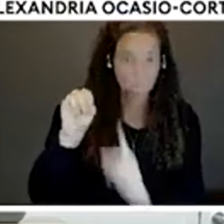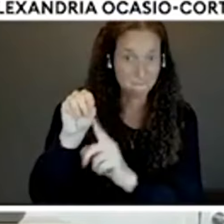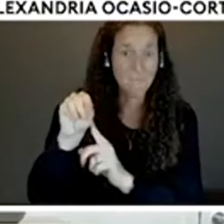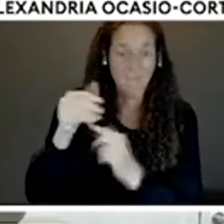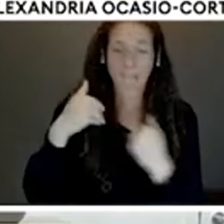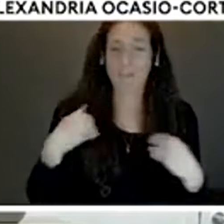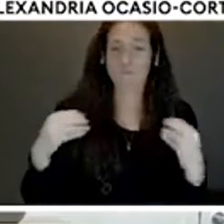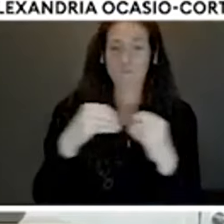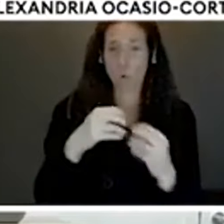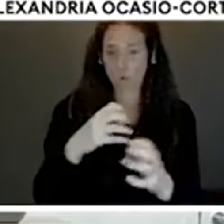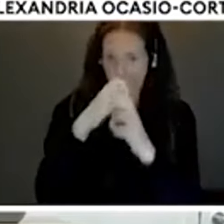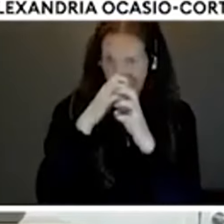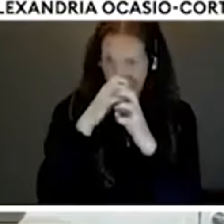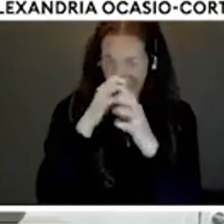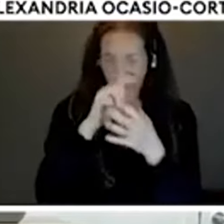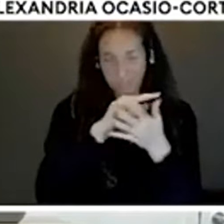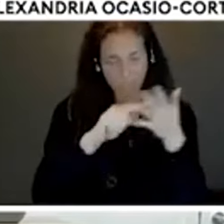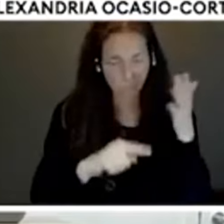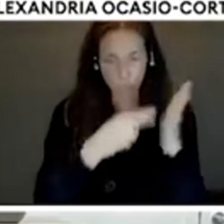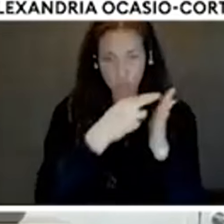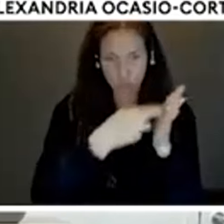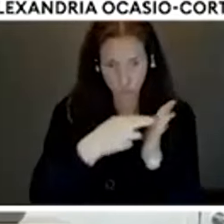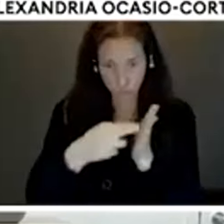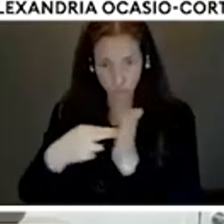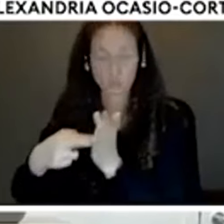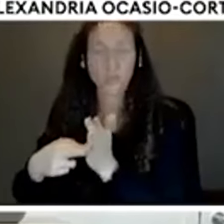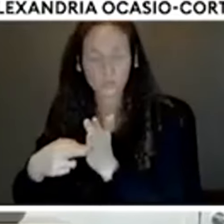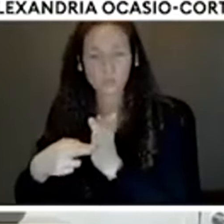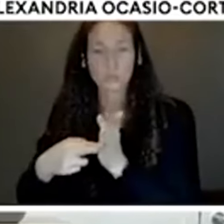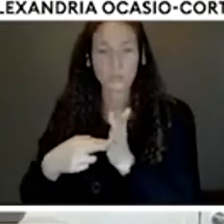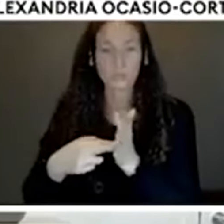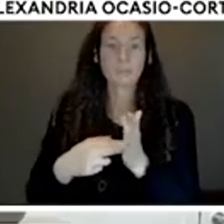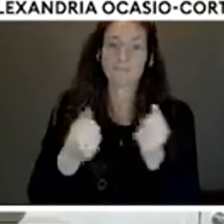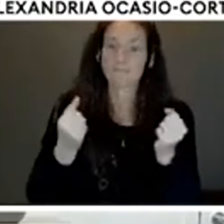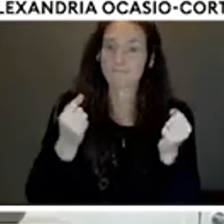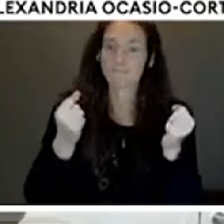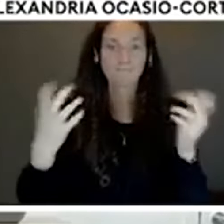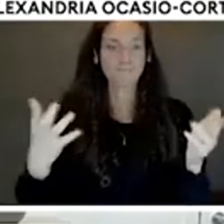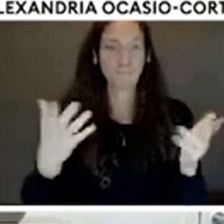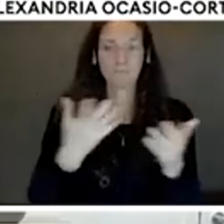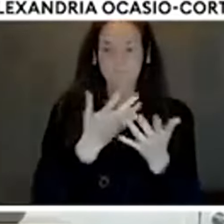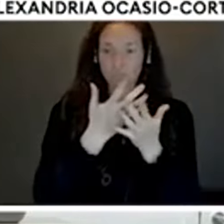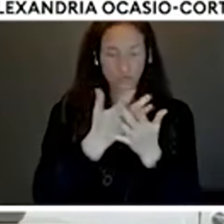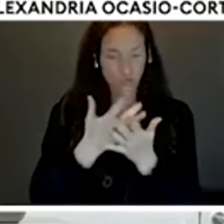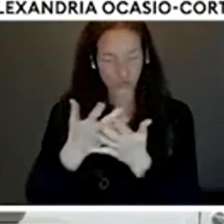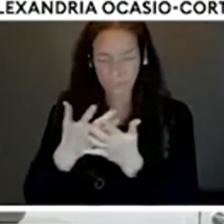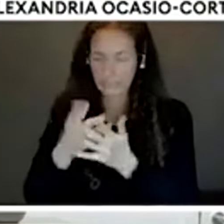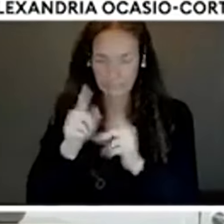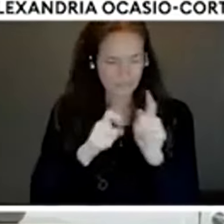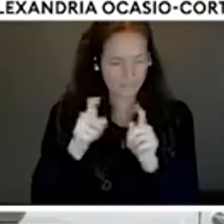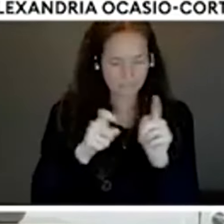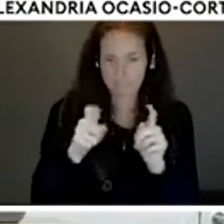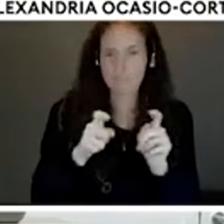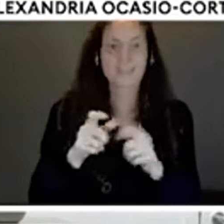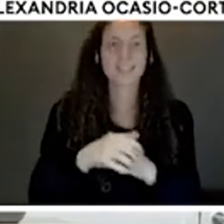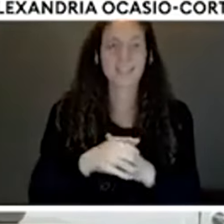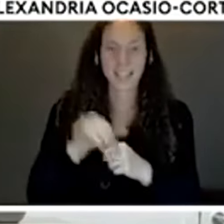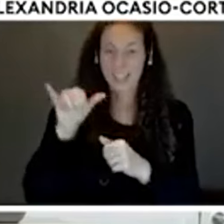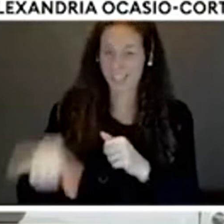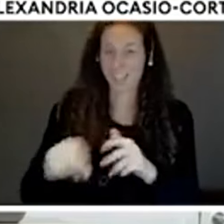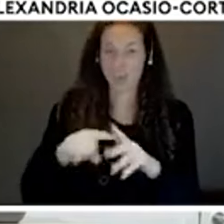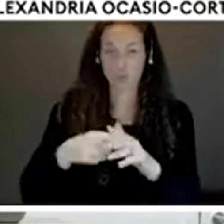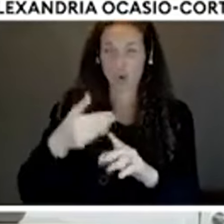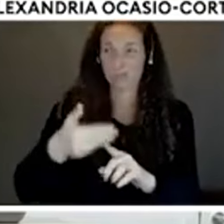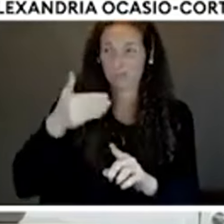of that screening that kicked in to a much higher gear several months ago. And we've actually